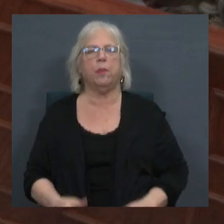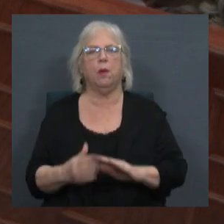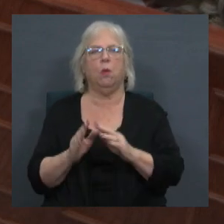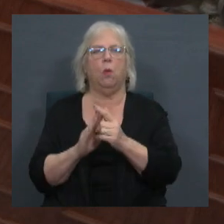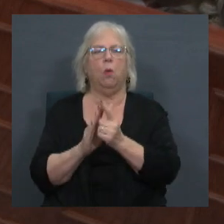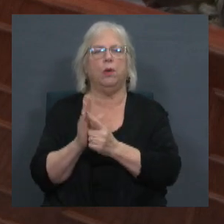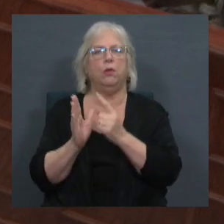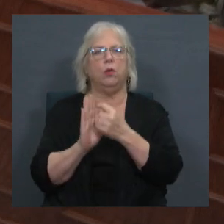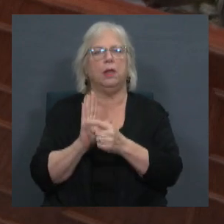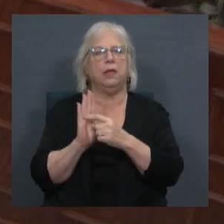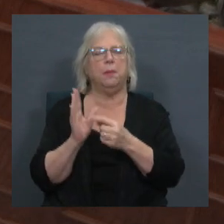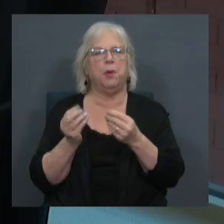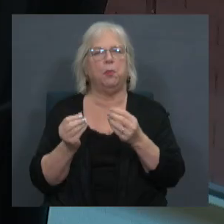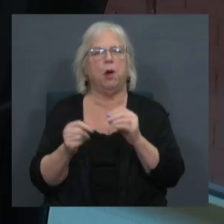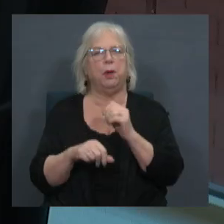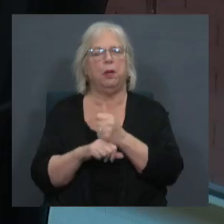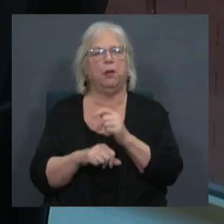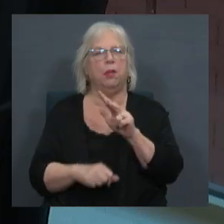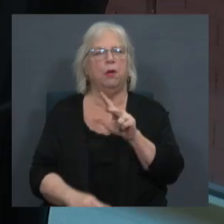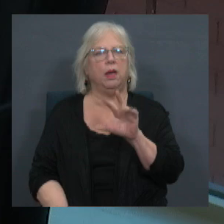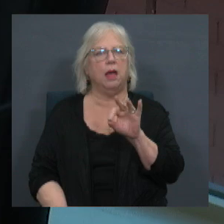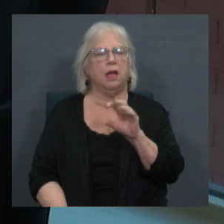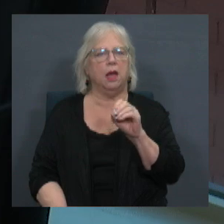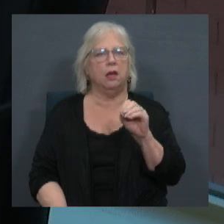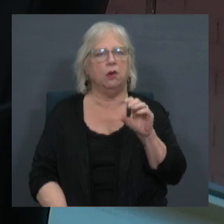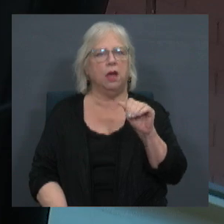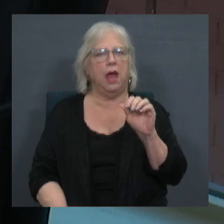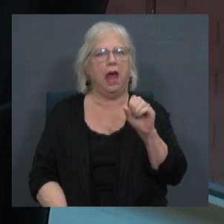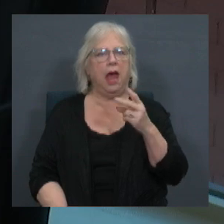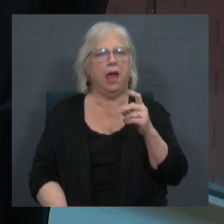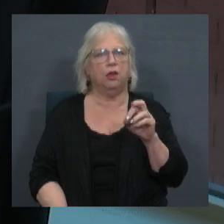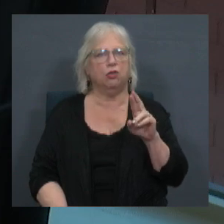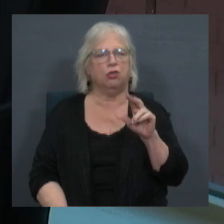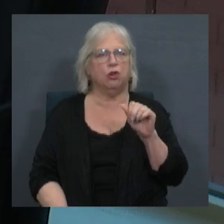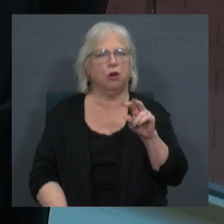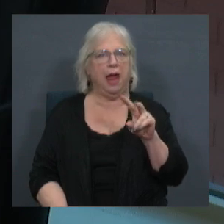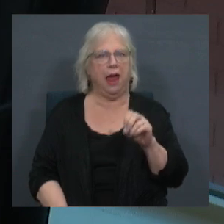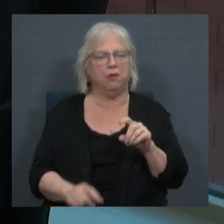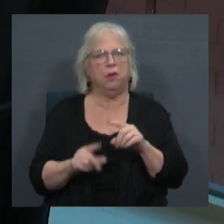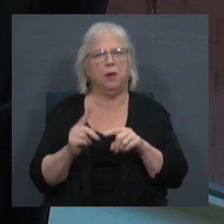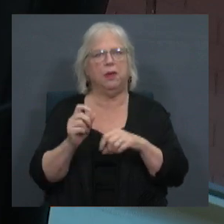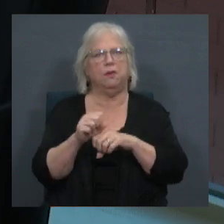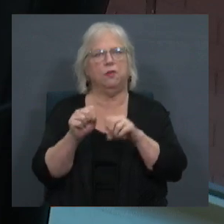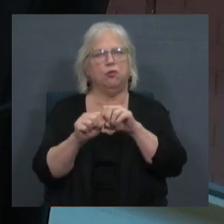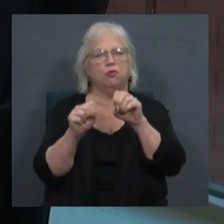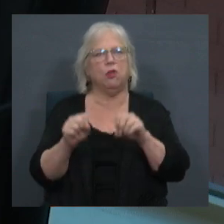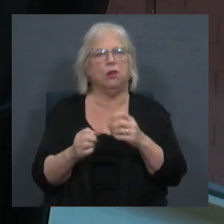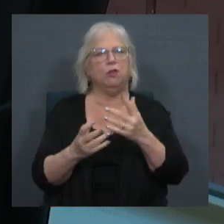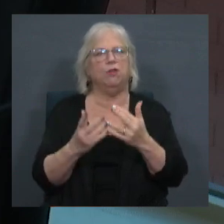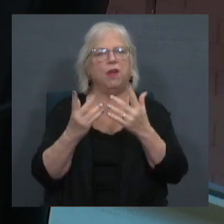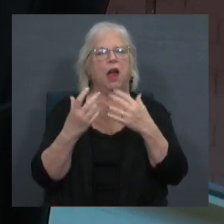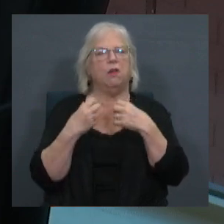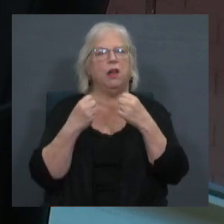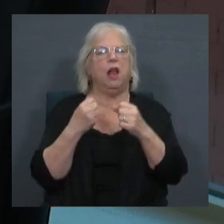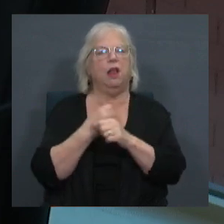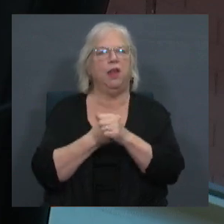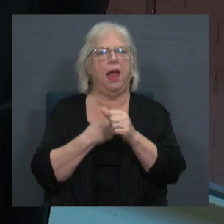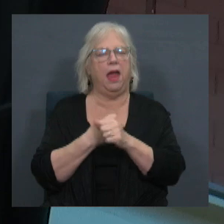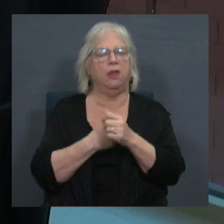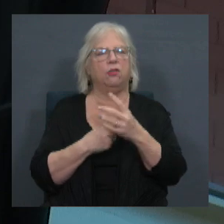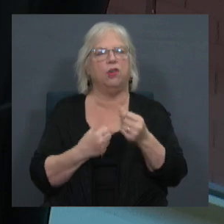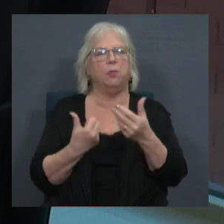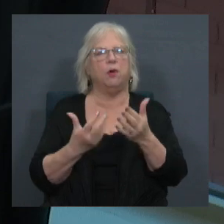ordinance to condemn the property located at 3900 Asher Avenue, Little Rock, Arkansas, as a structural fire and health hazard, to provide for summary